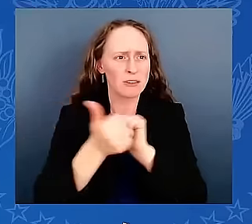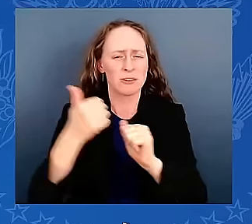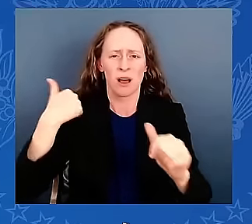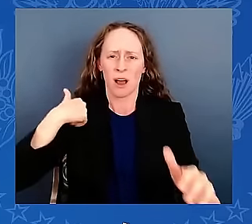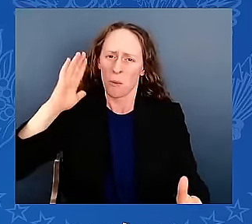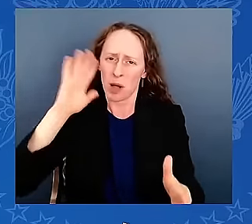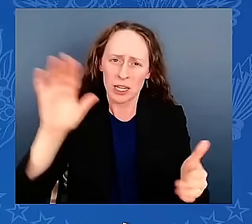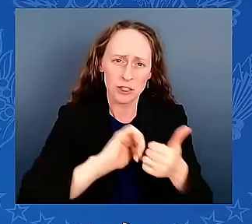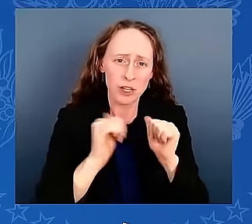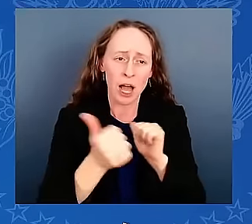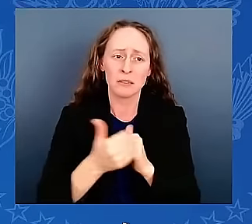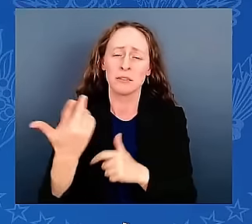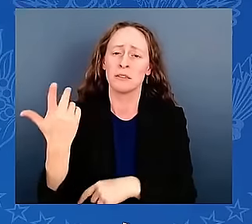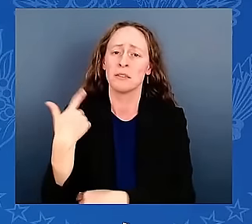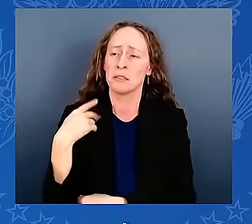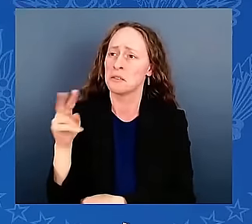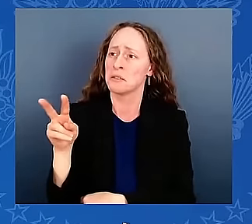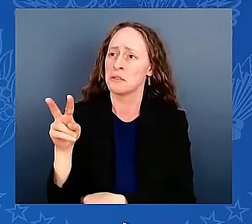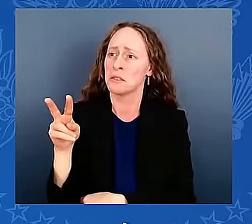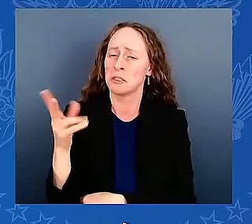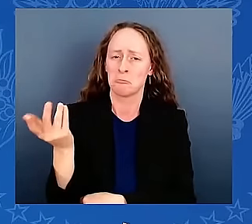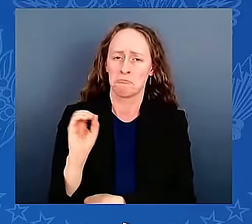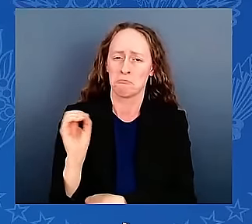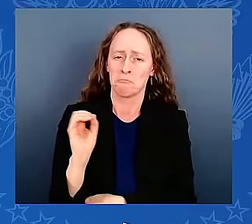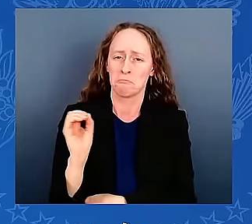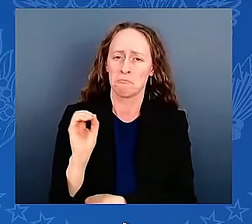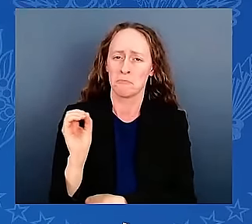like Ben Crump, we took action.